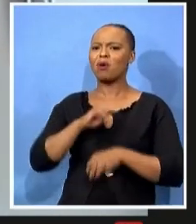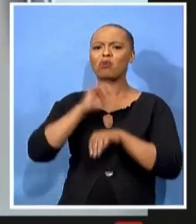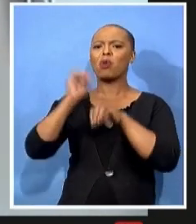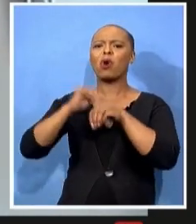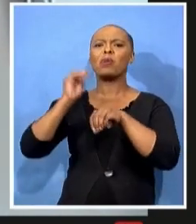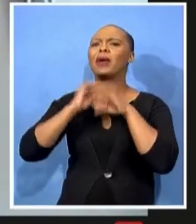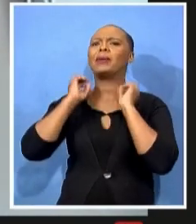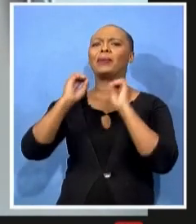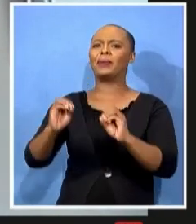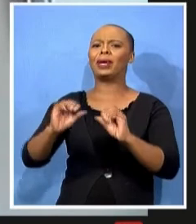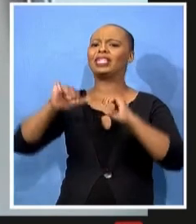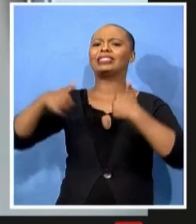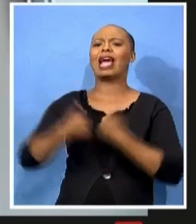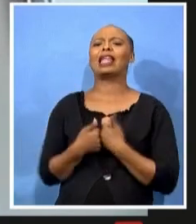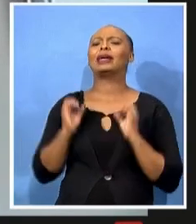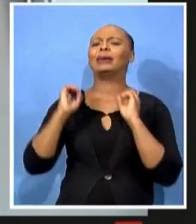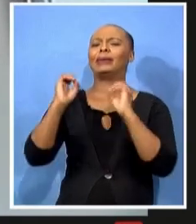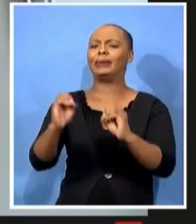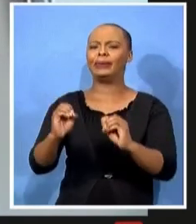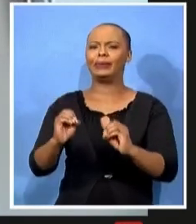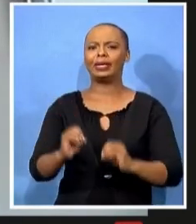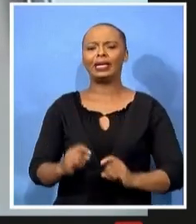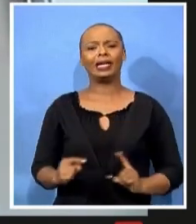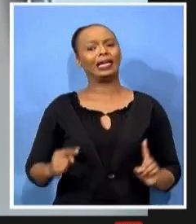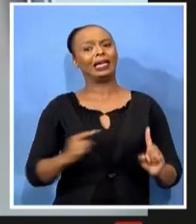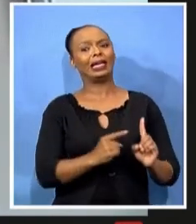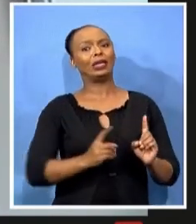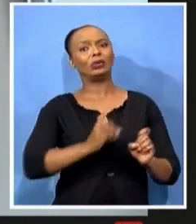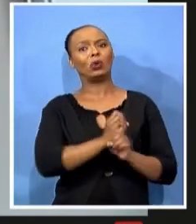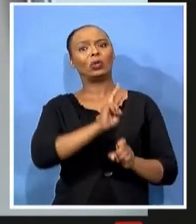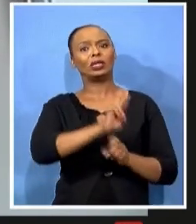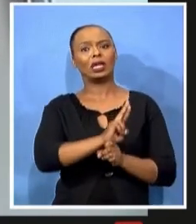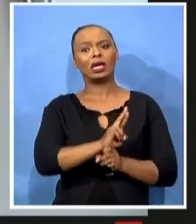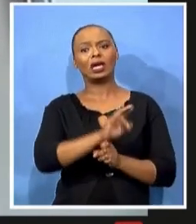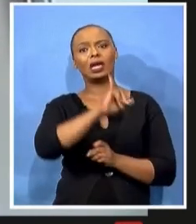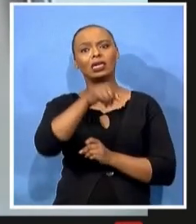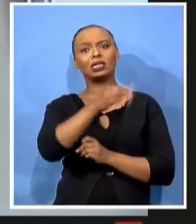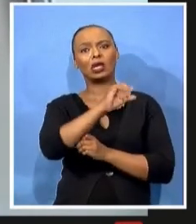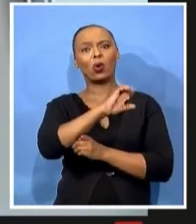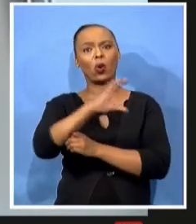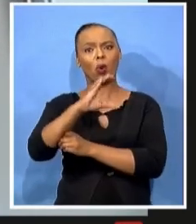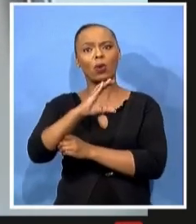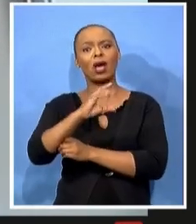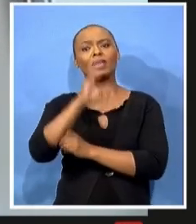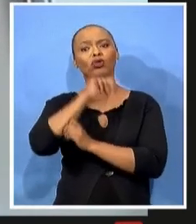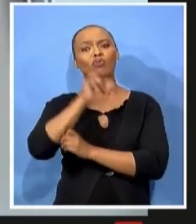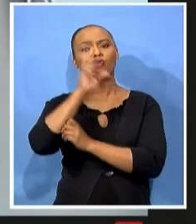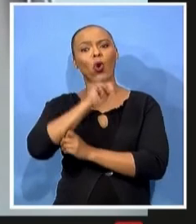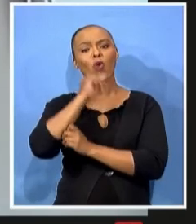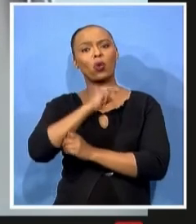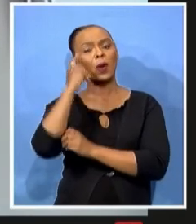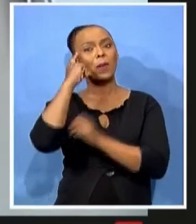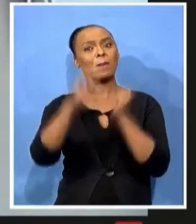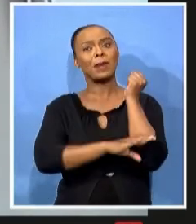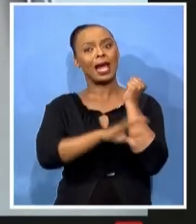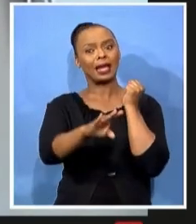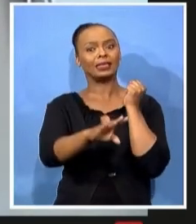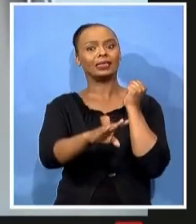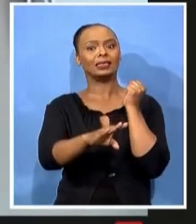talked now about deaths. Yes, the deaths are astronomically high. But there are people who are dying who shouldn't be